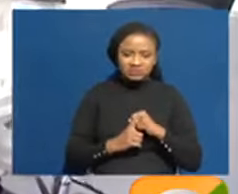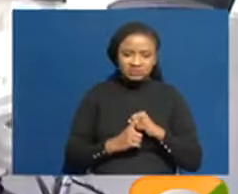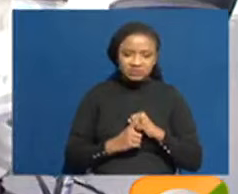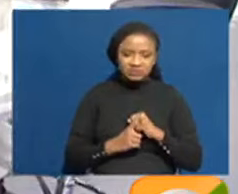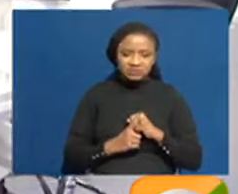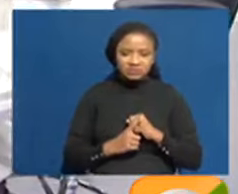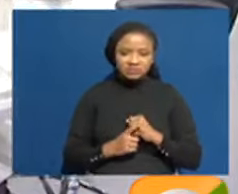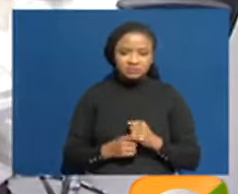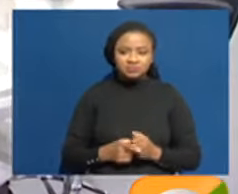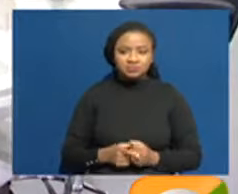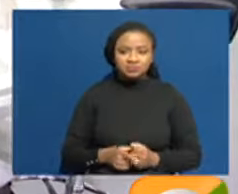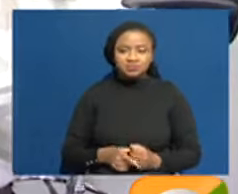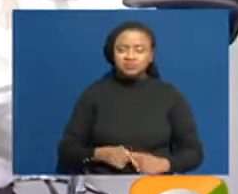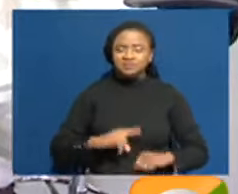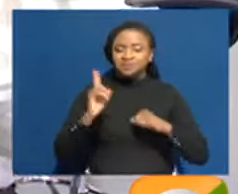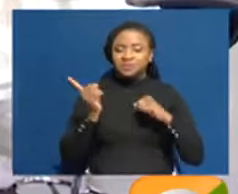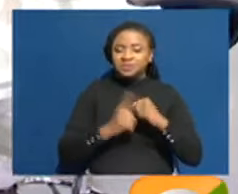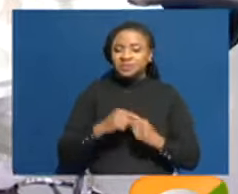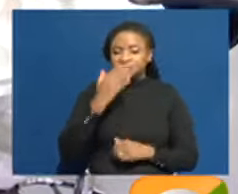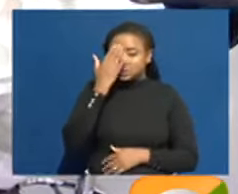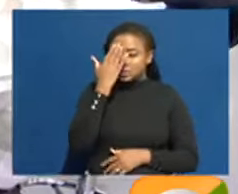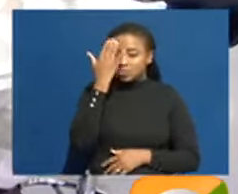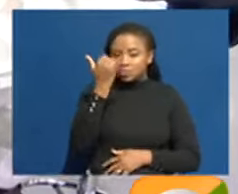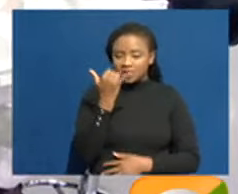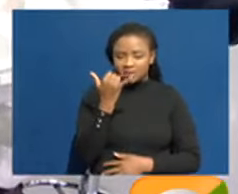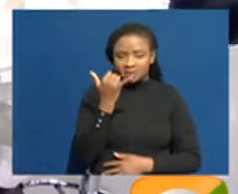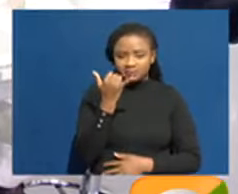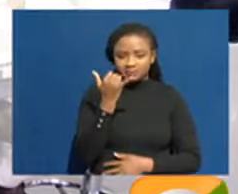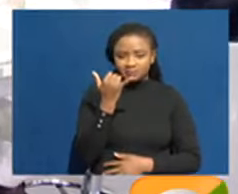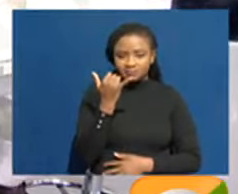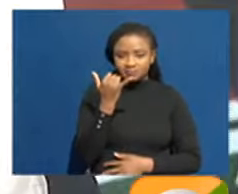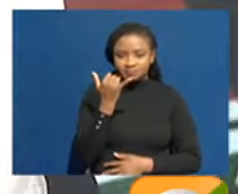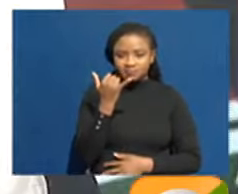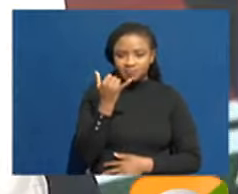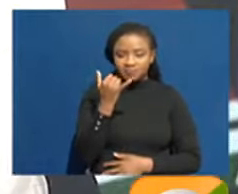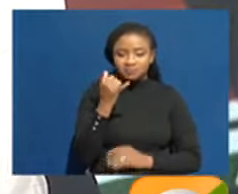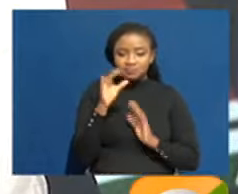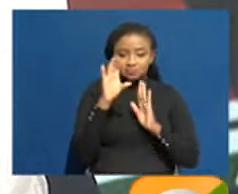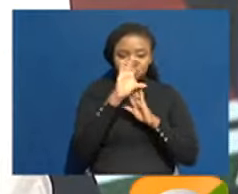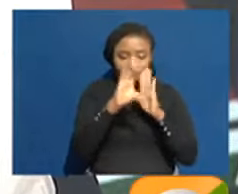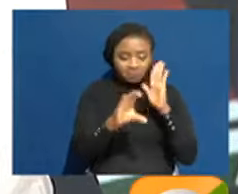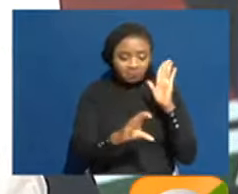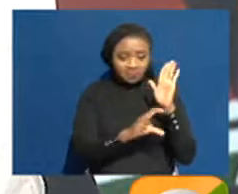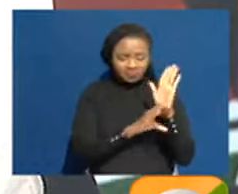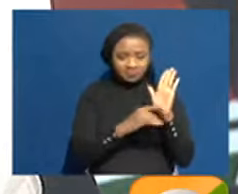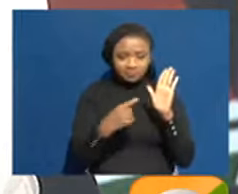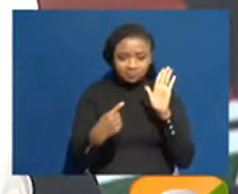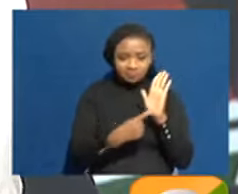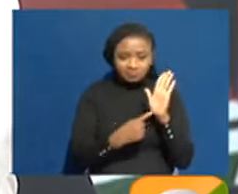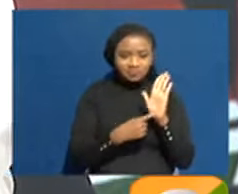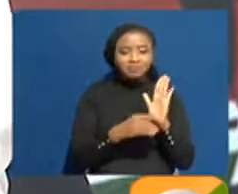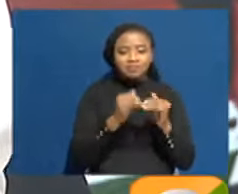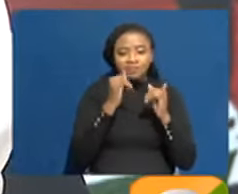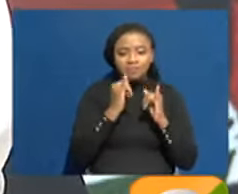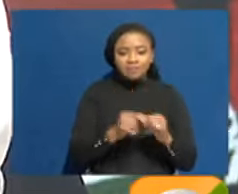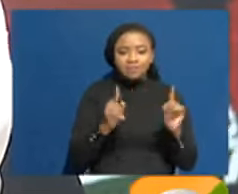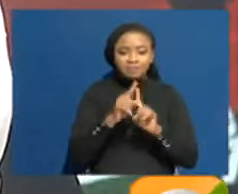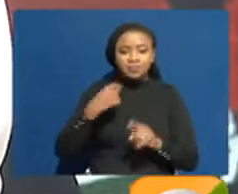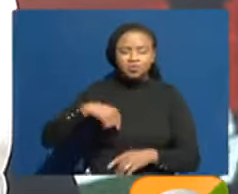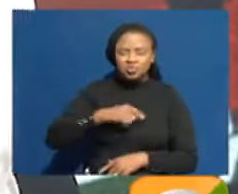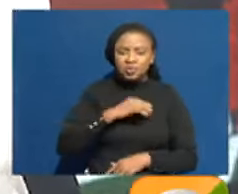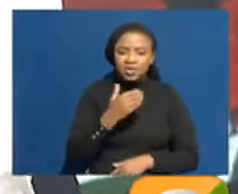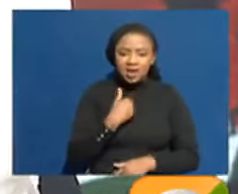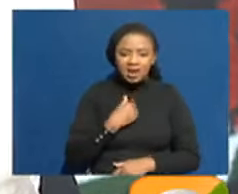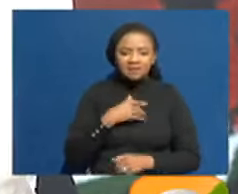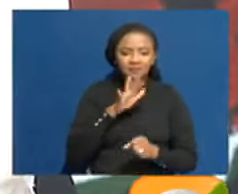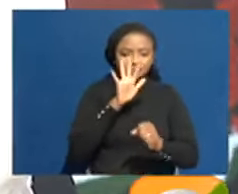A solid six. A solid six because the entire constitution is something new, and we have a lot of it achieved.